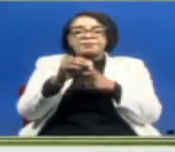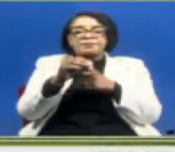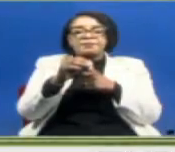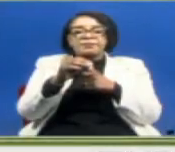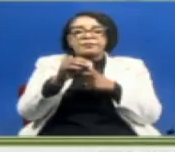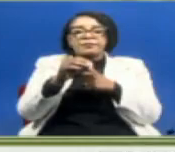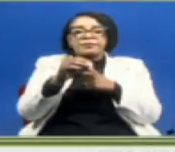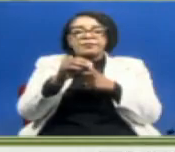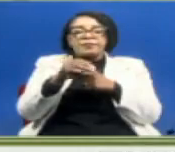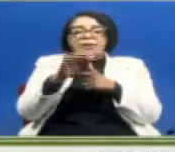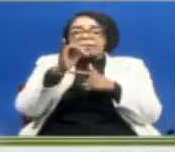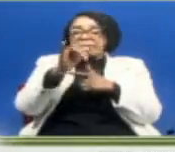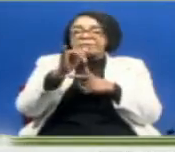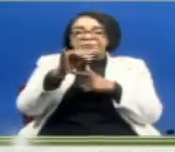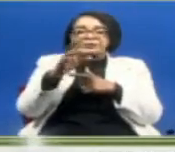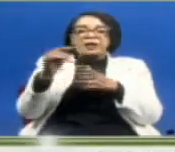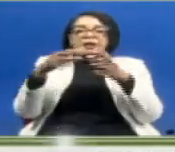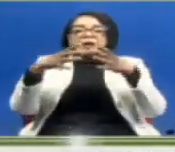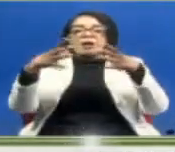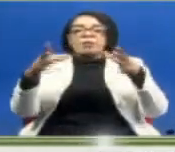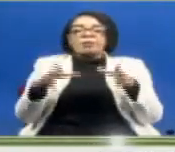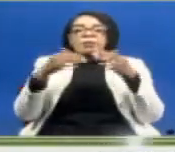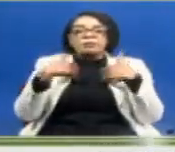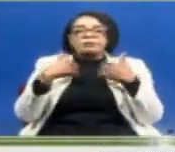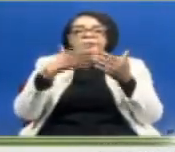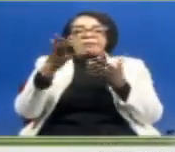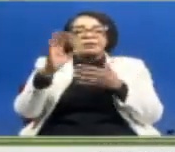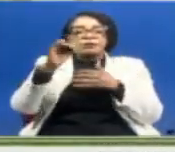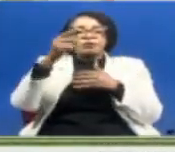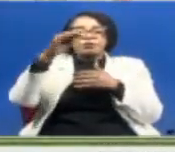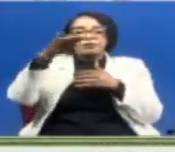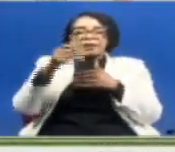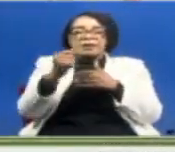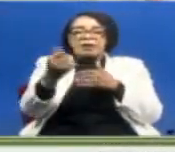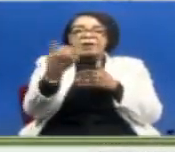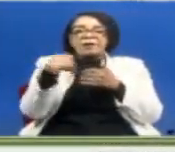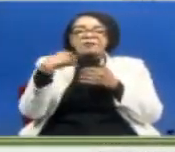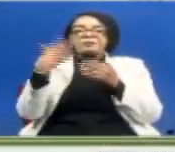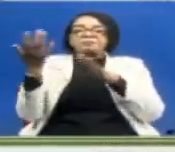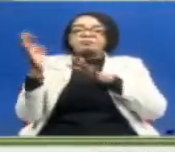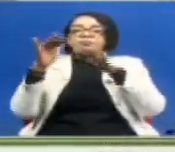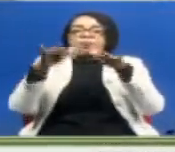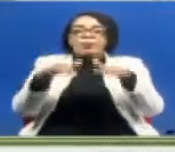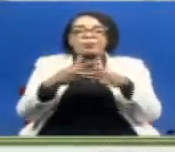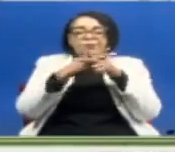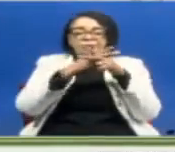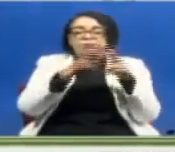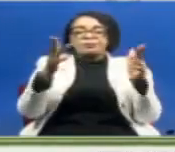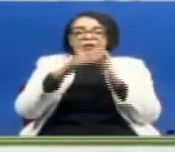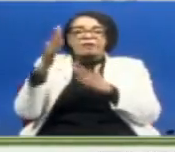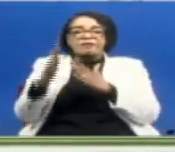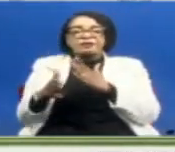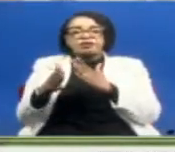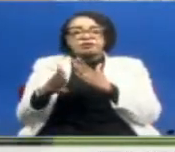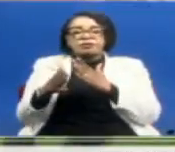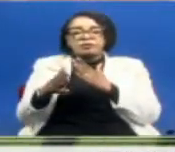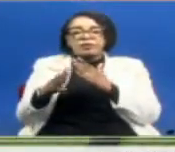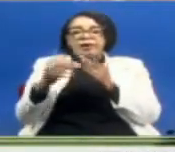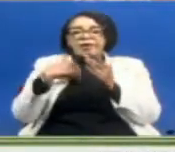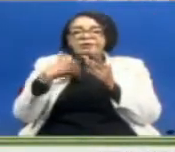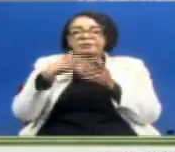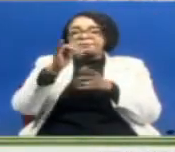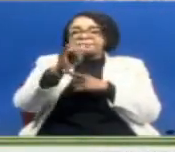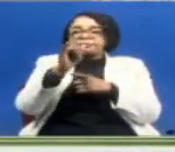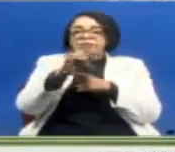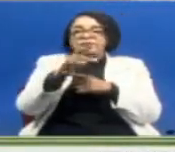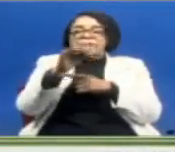The partisan Kenyan crowd was enthralled by Shujaa, who dominated their rivals from start to finish. Kenya's tries were scored by